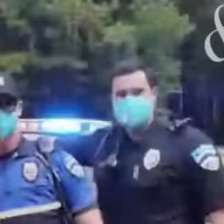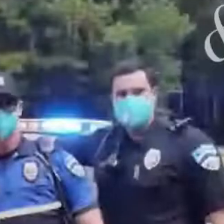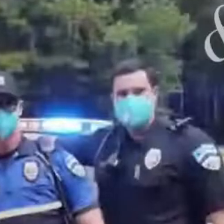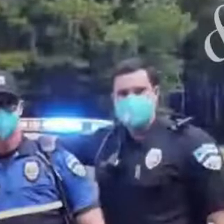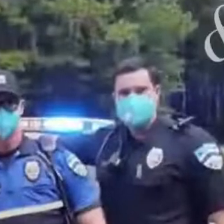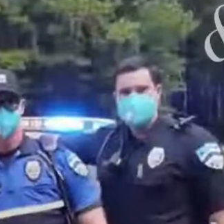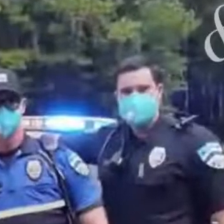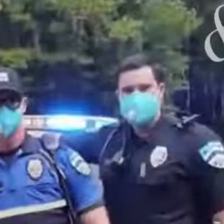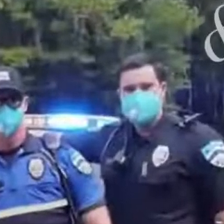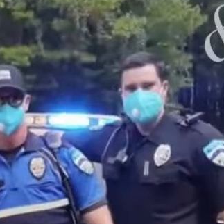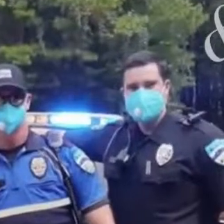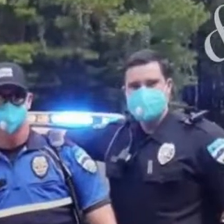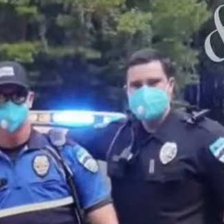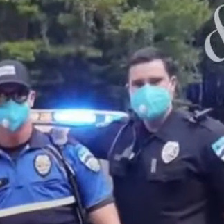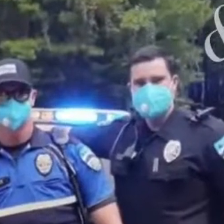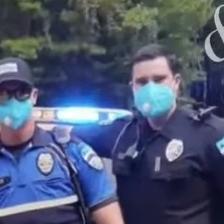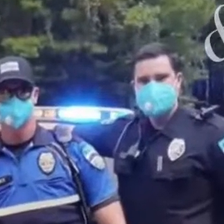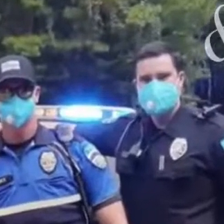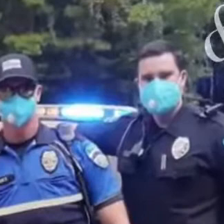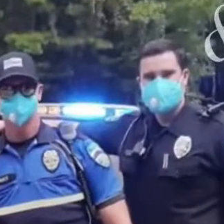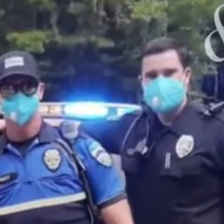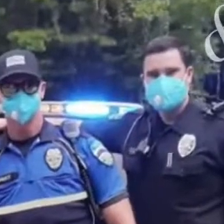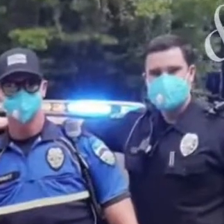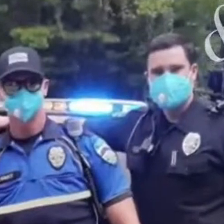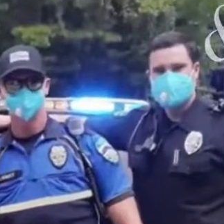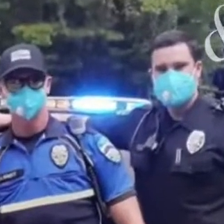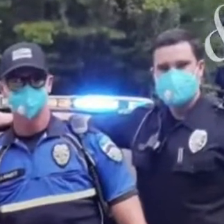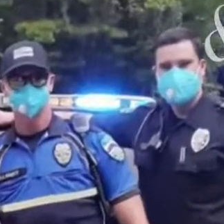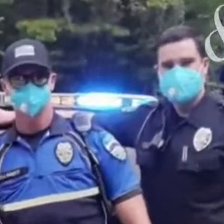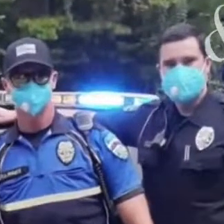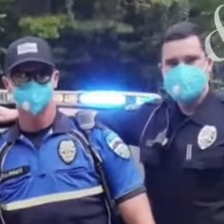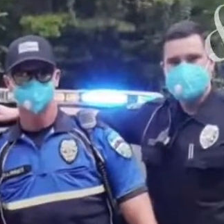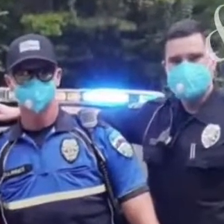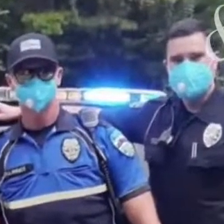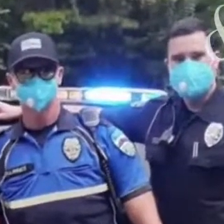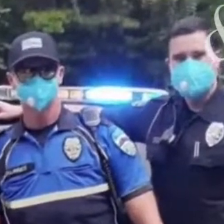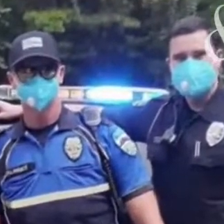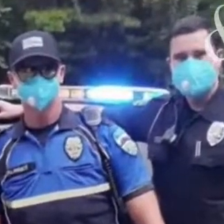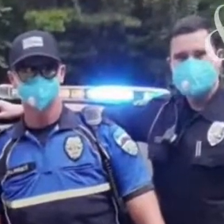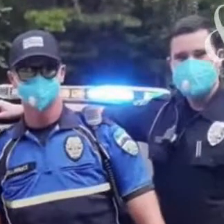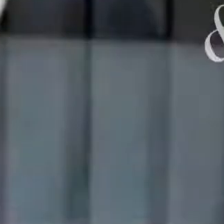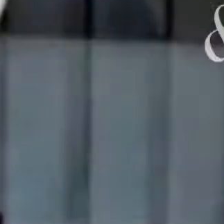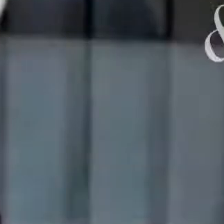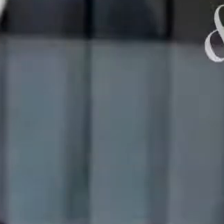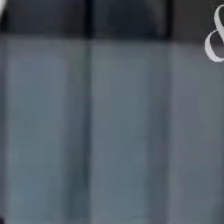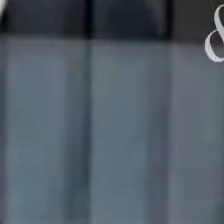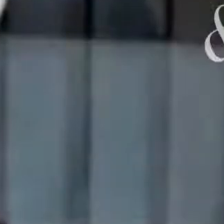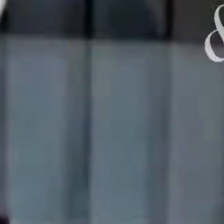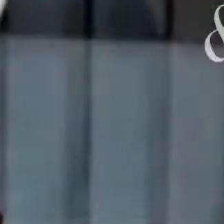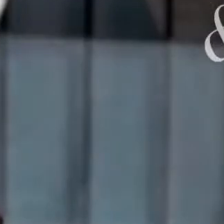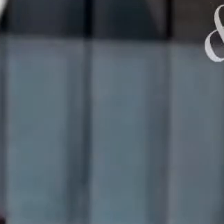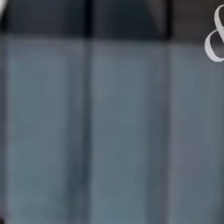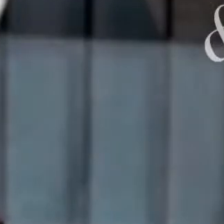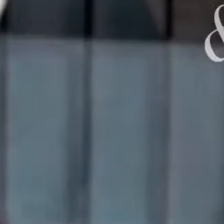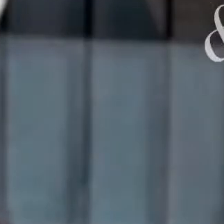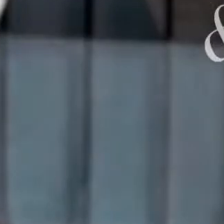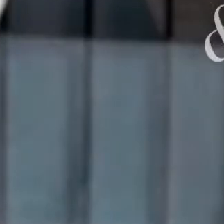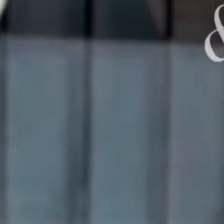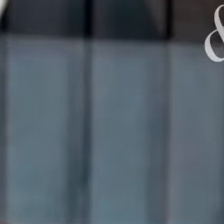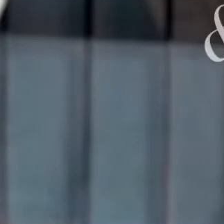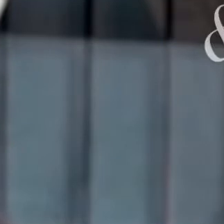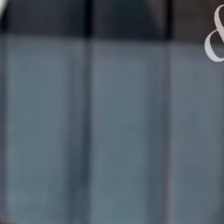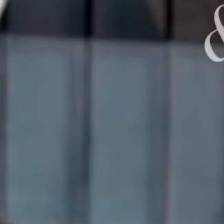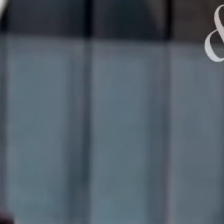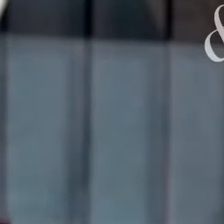but showing them that we have confidence in the science. When we talk about us or officers serving and protecting, how better can we show that we're